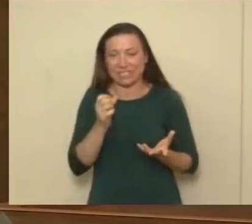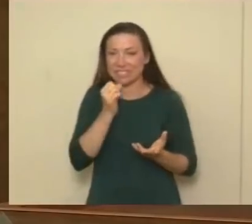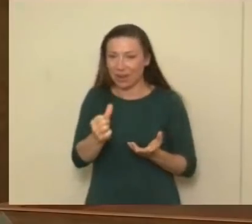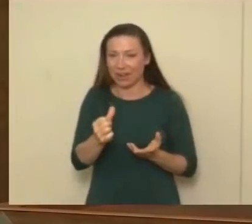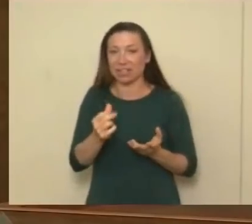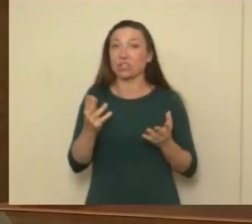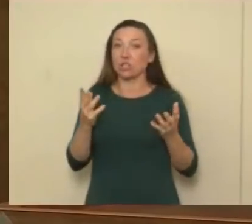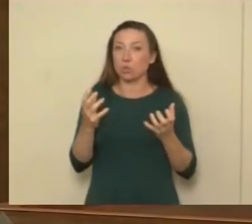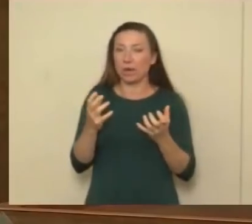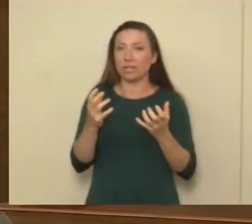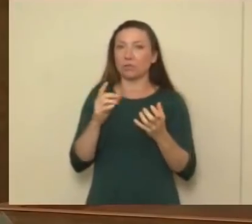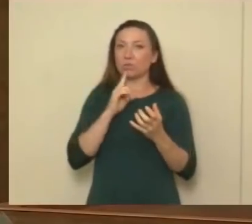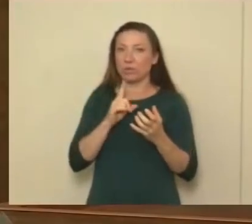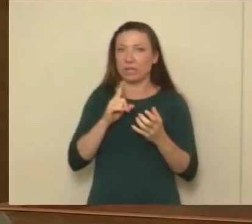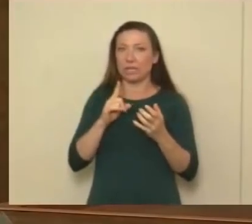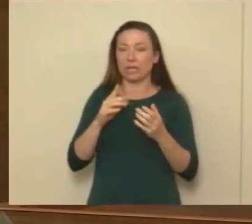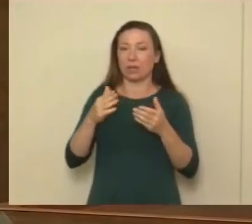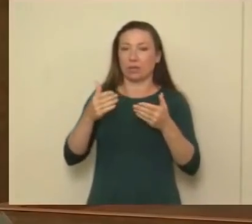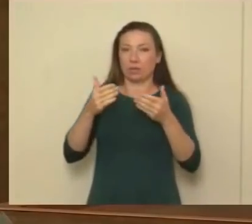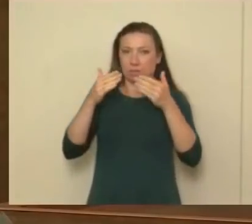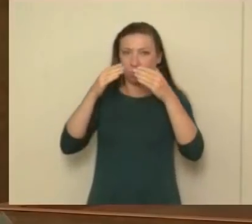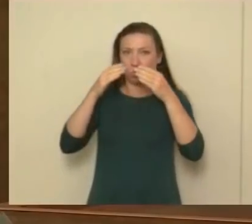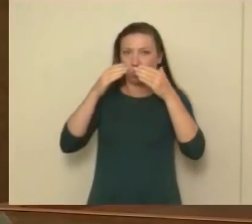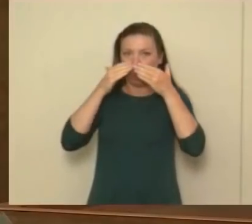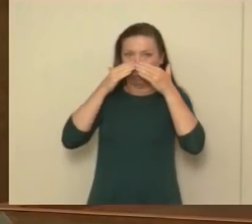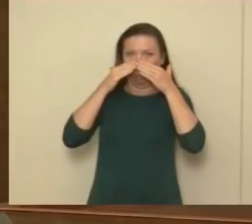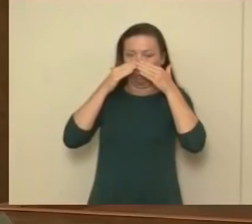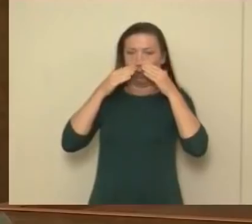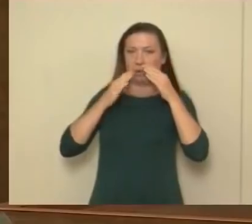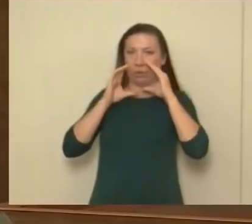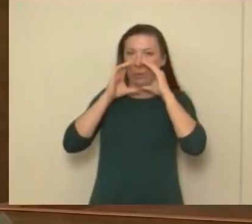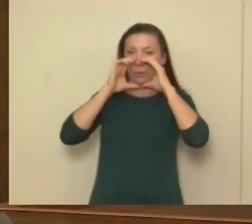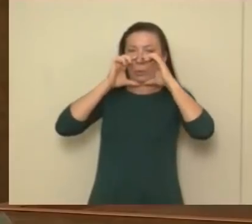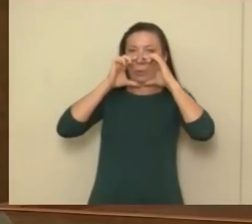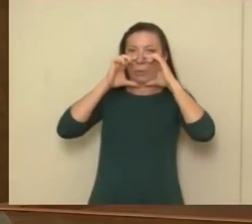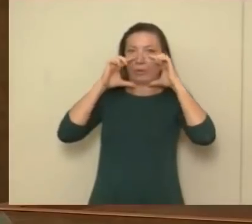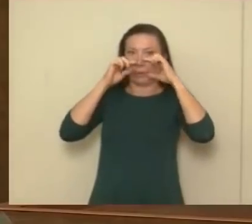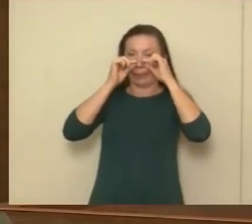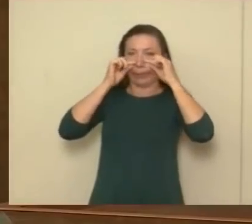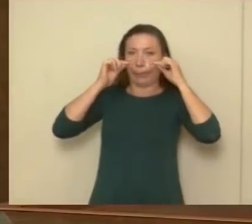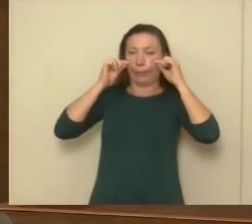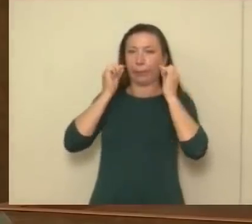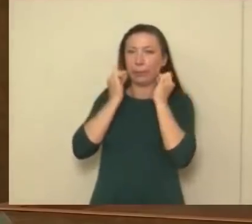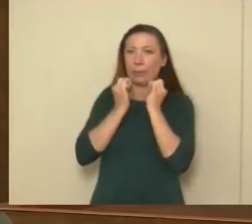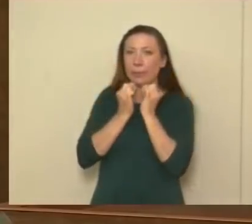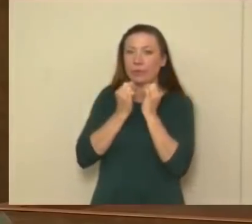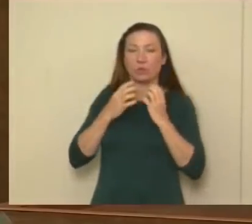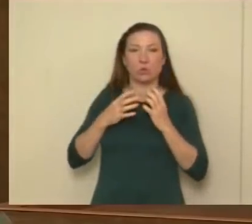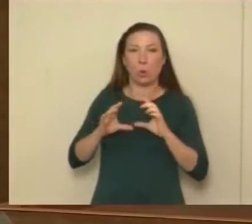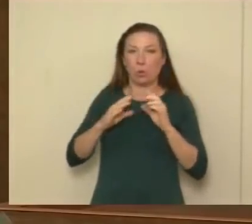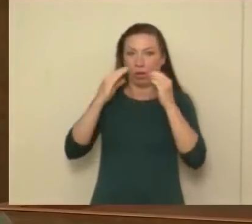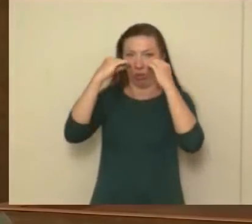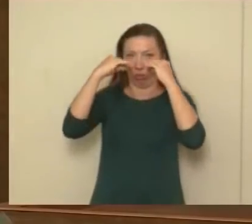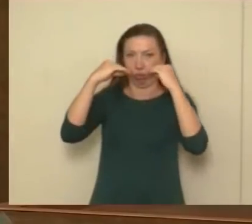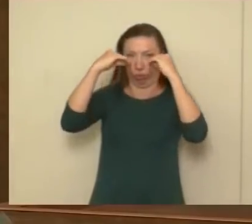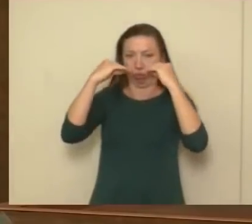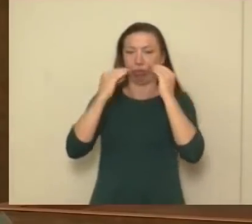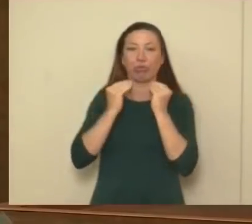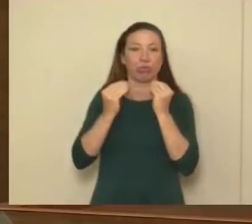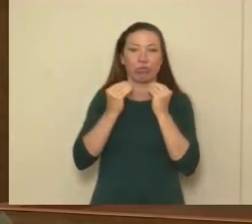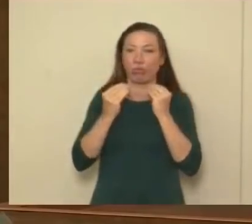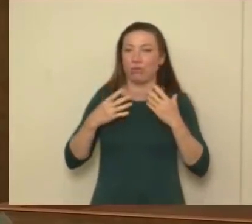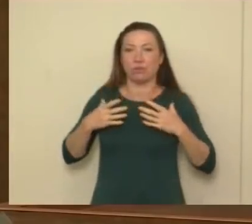top and the bottom and the sides. You don't want to have a big giant air hole in here, but you want the mask to be snug. This is